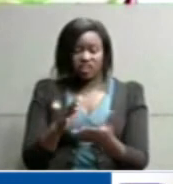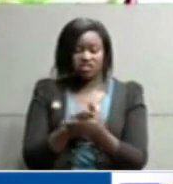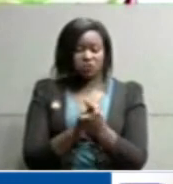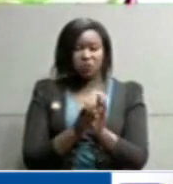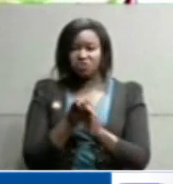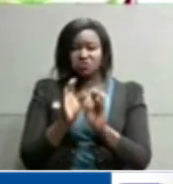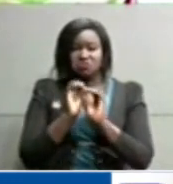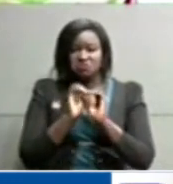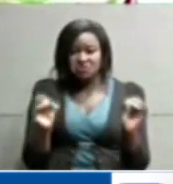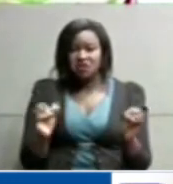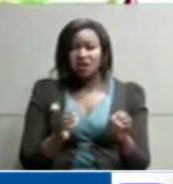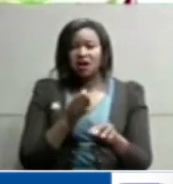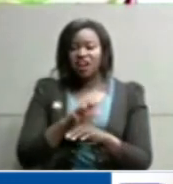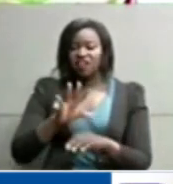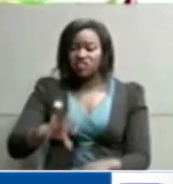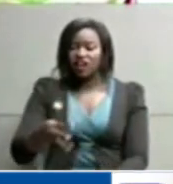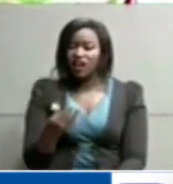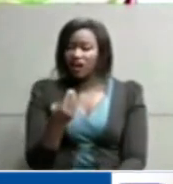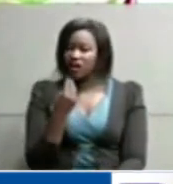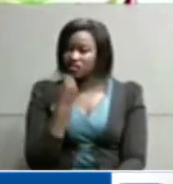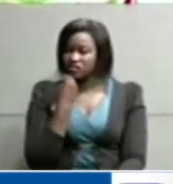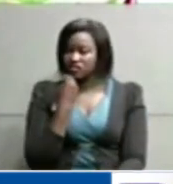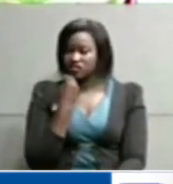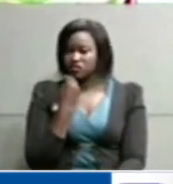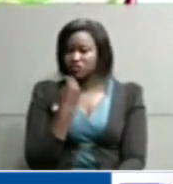n'okwata emmere ekyo nakyo bakyongeddeko